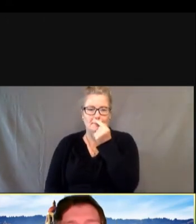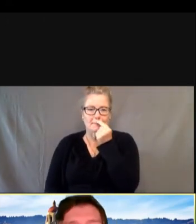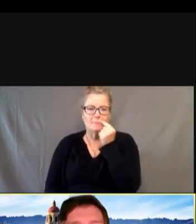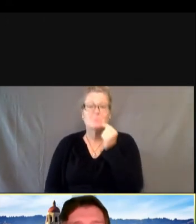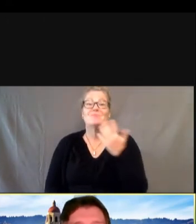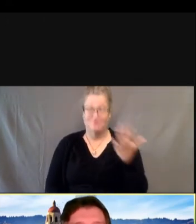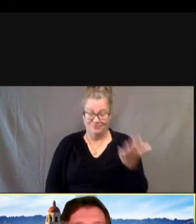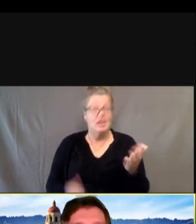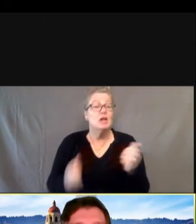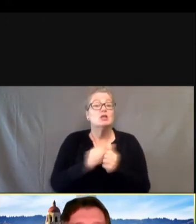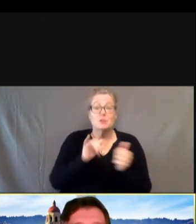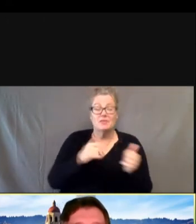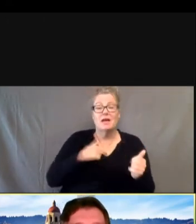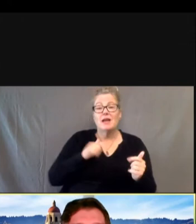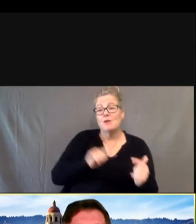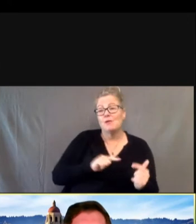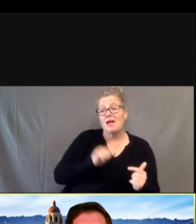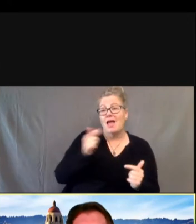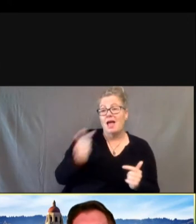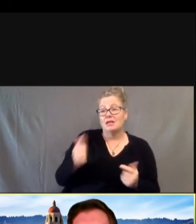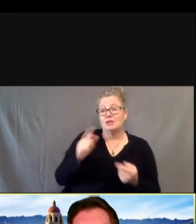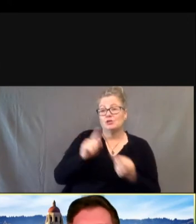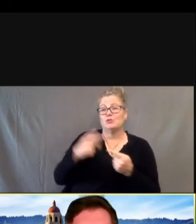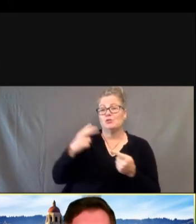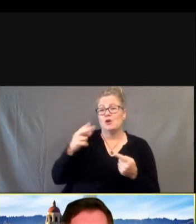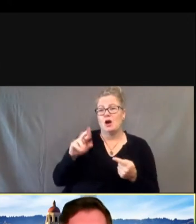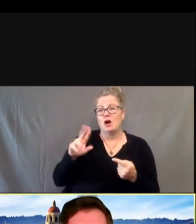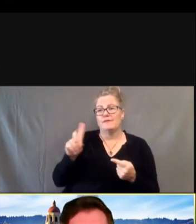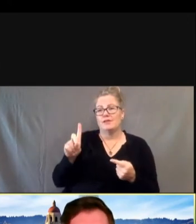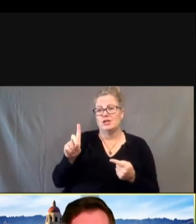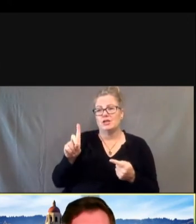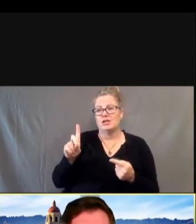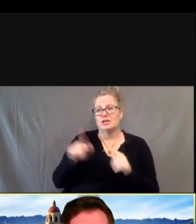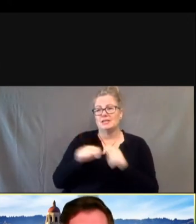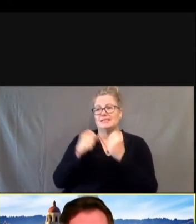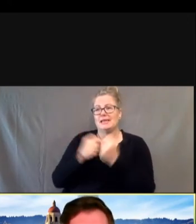So with that, I'll hand it back over to the Harvard team.